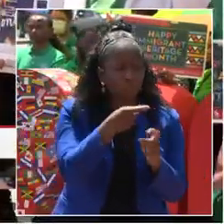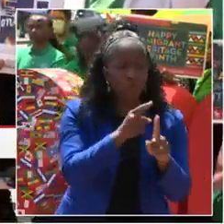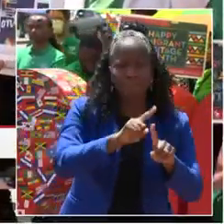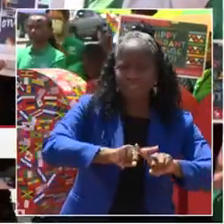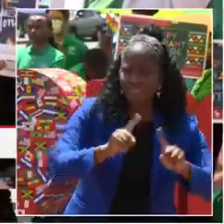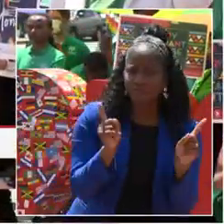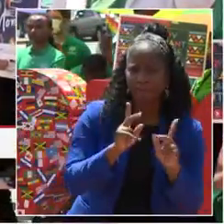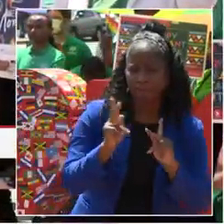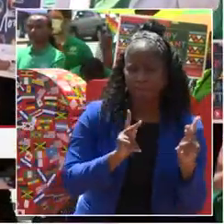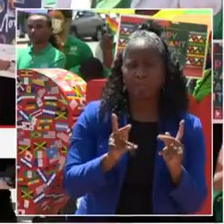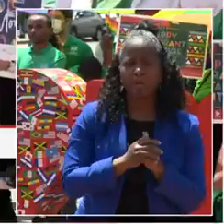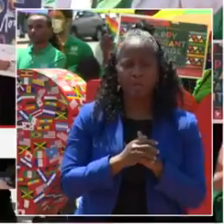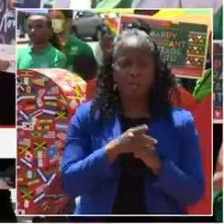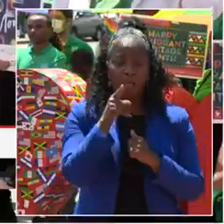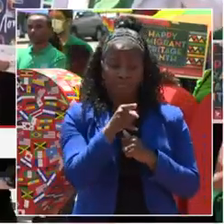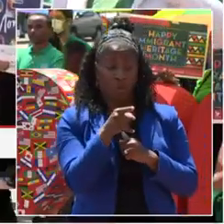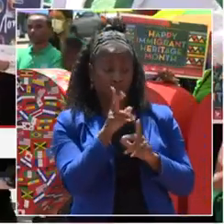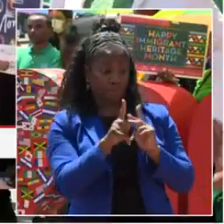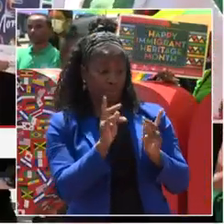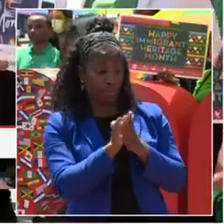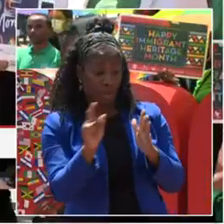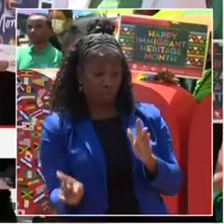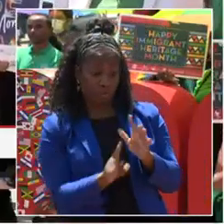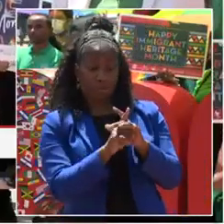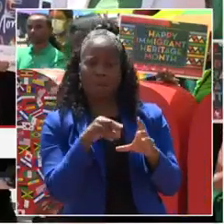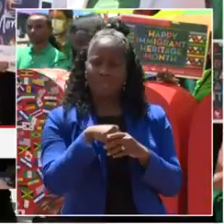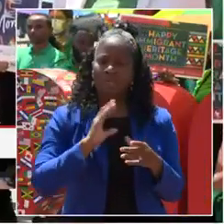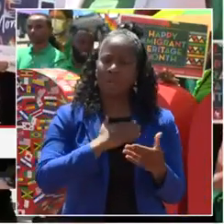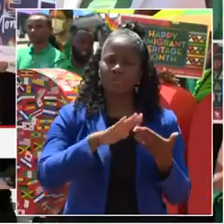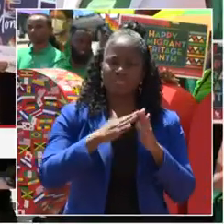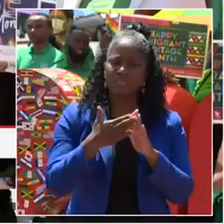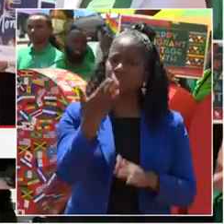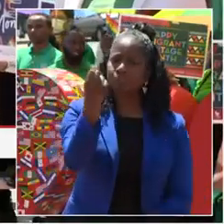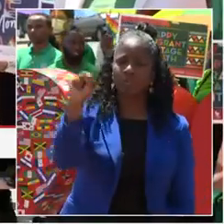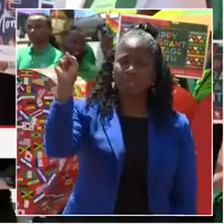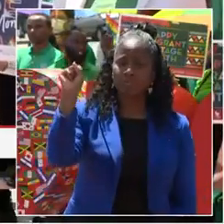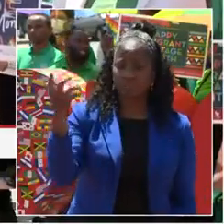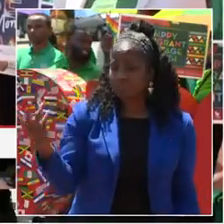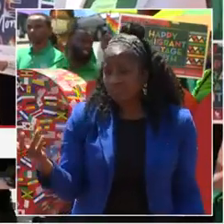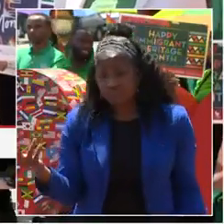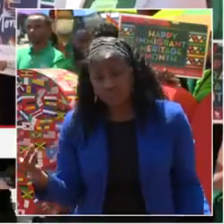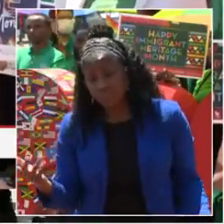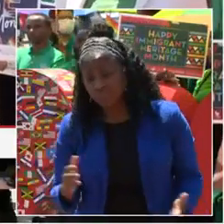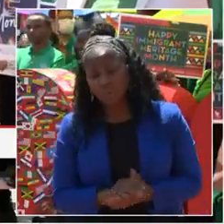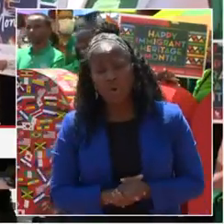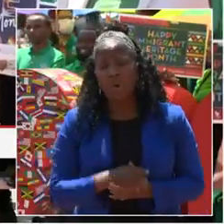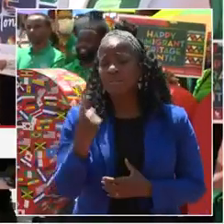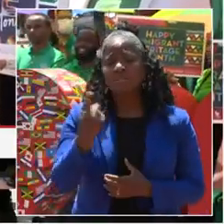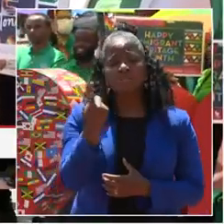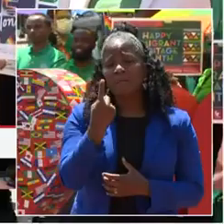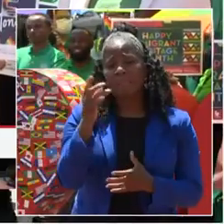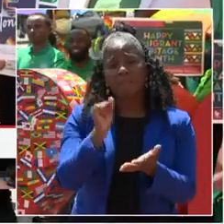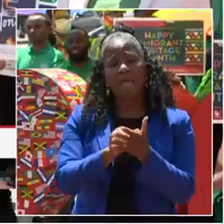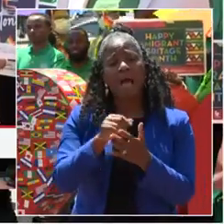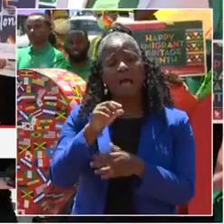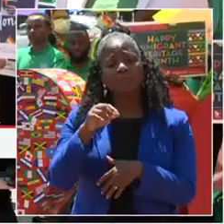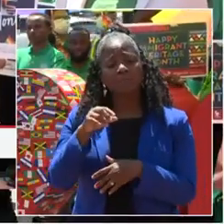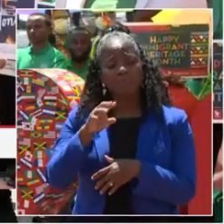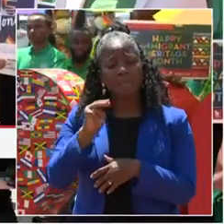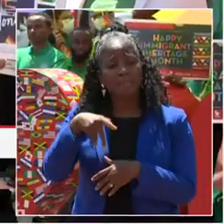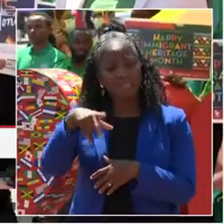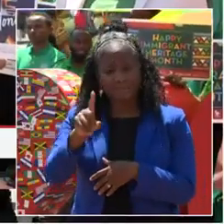people that generate people to show up in our city to protest. So, again, something that the Metropolitan Police Department deals